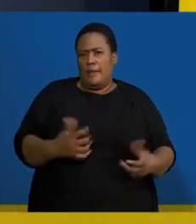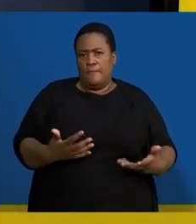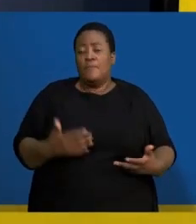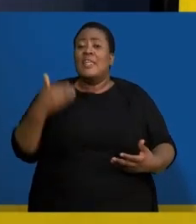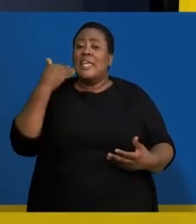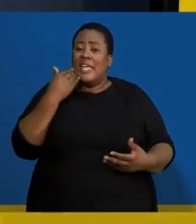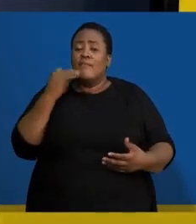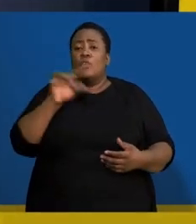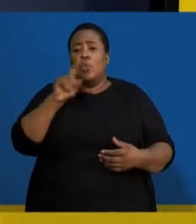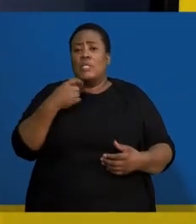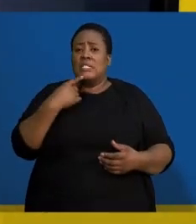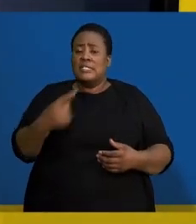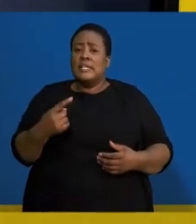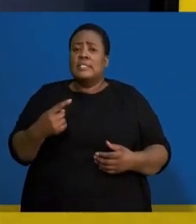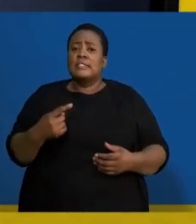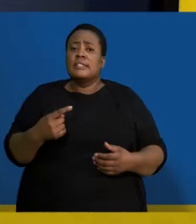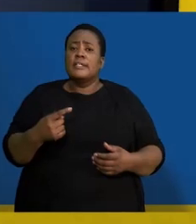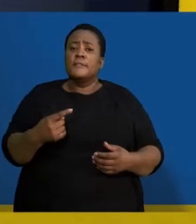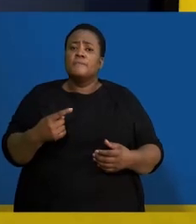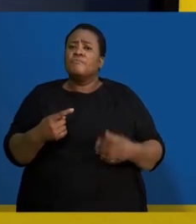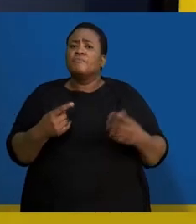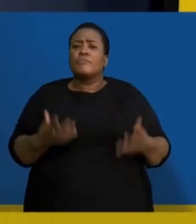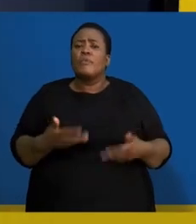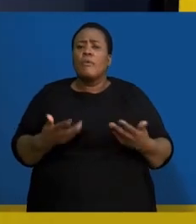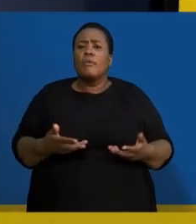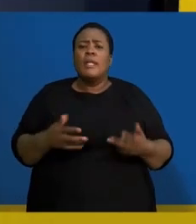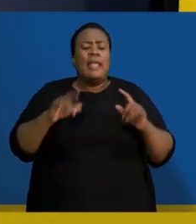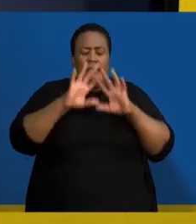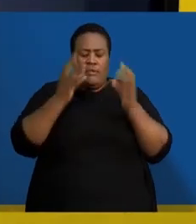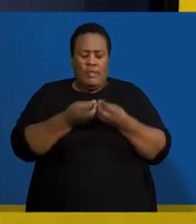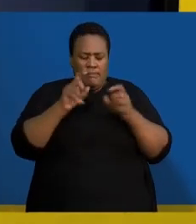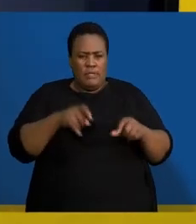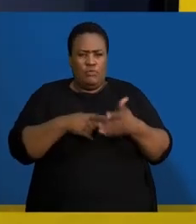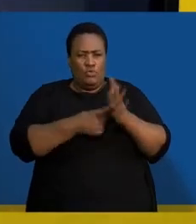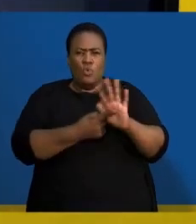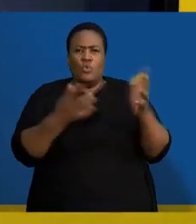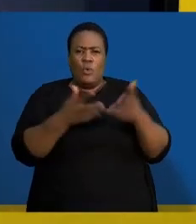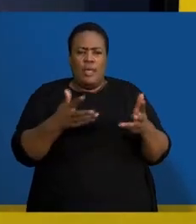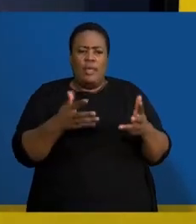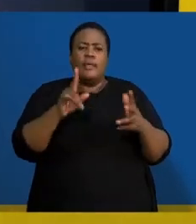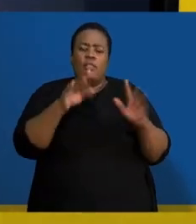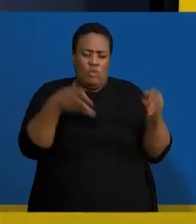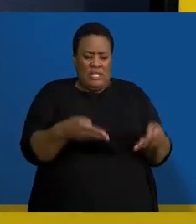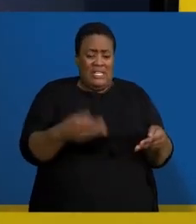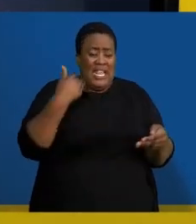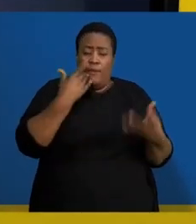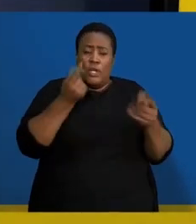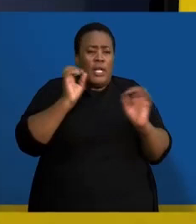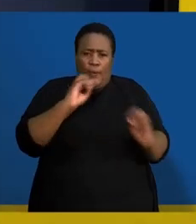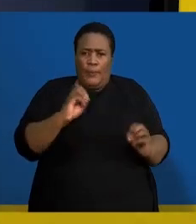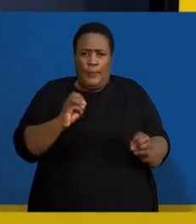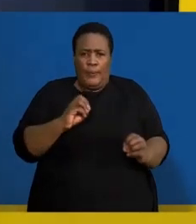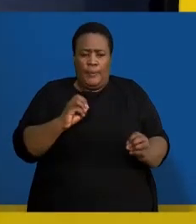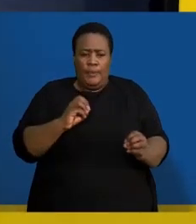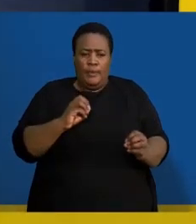what extent, the extent has to be shown in the introduction. Because if you have not done that, then you have